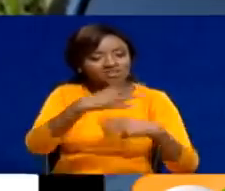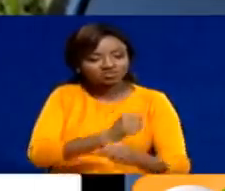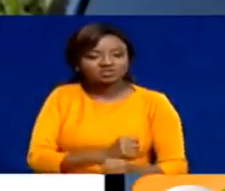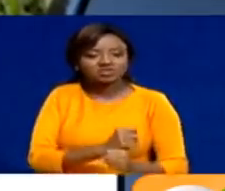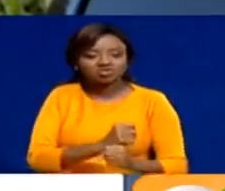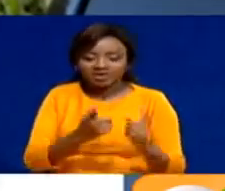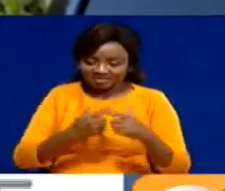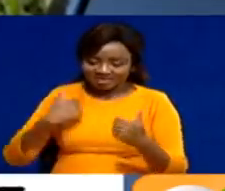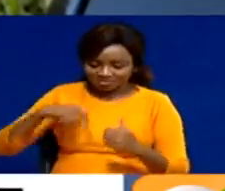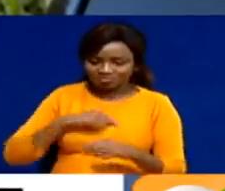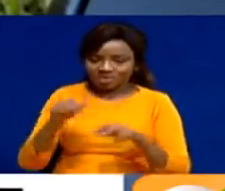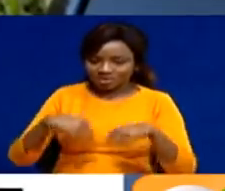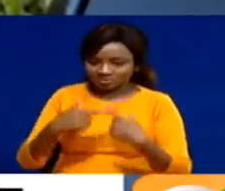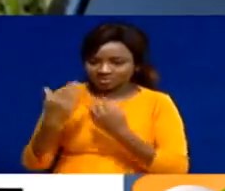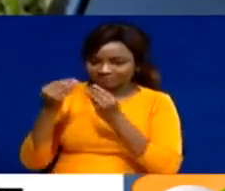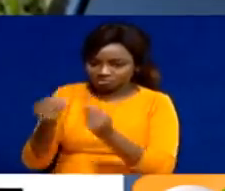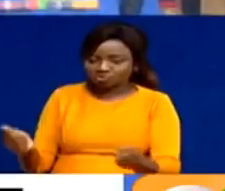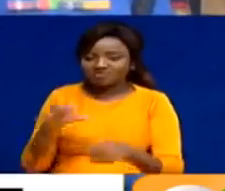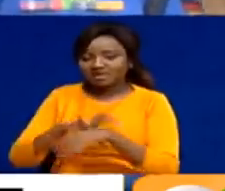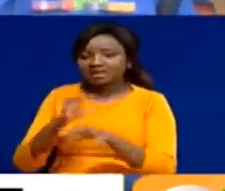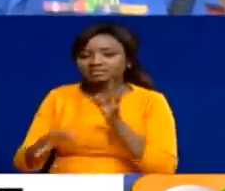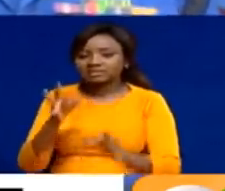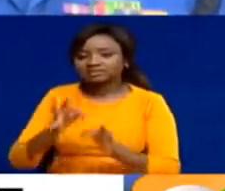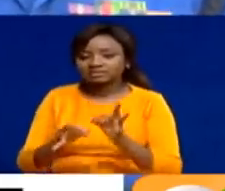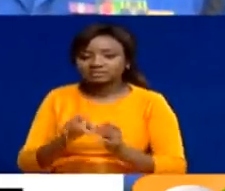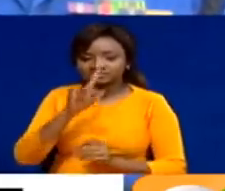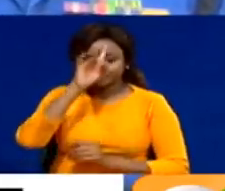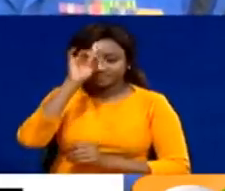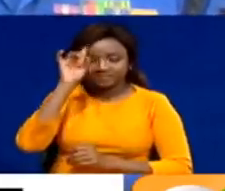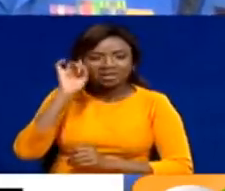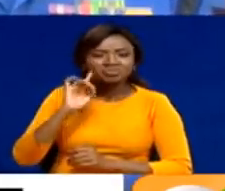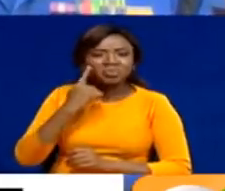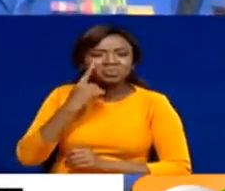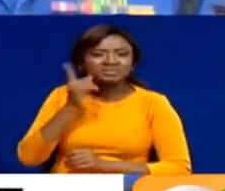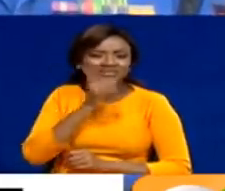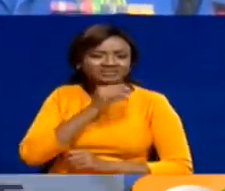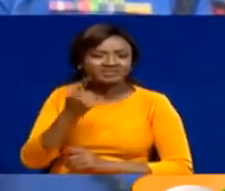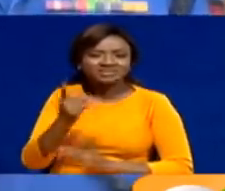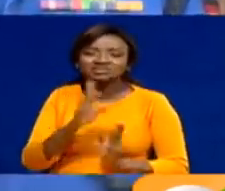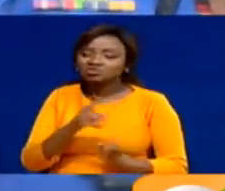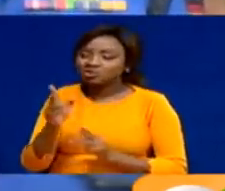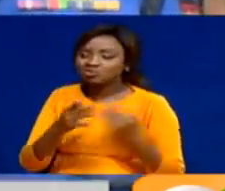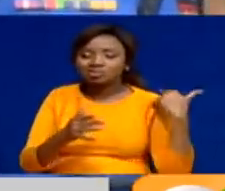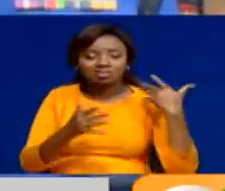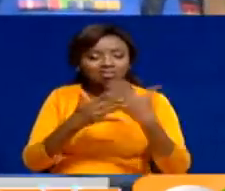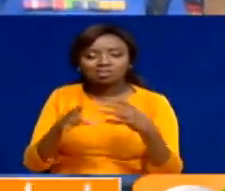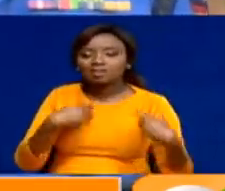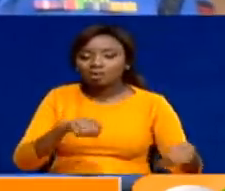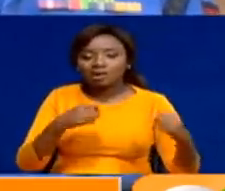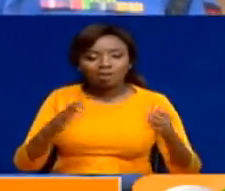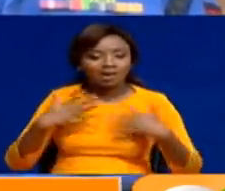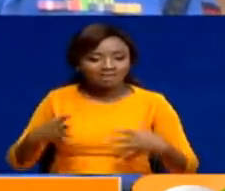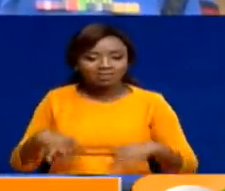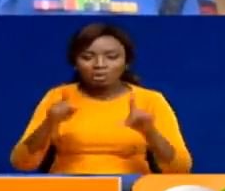ajali imetokea, tutahandle hayo maneno mpaka apate haki yake. It's a culture with Boda Bodas and a behavior that has